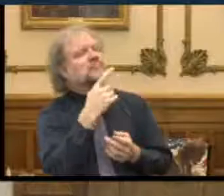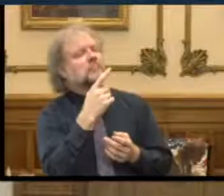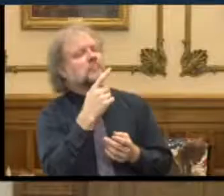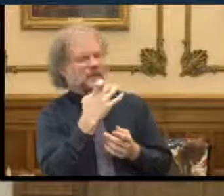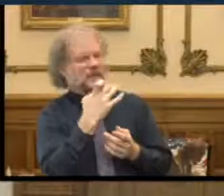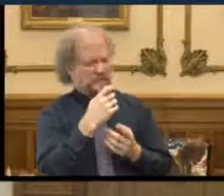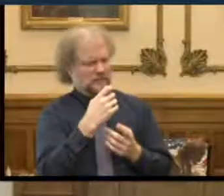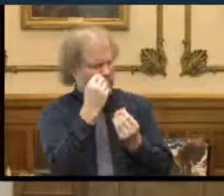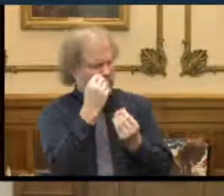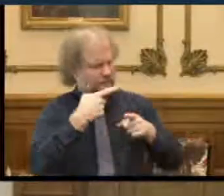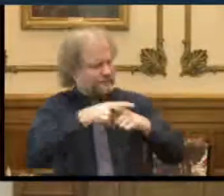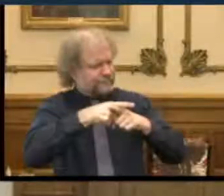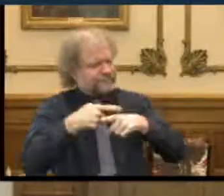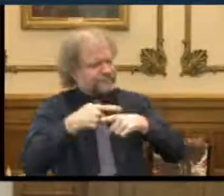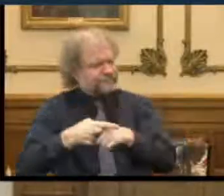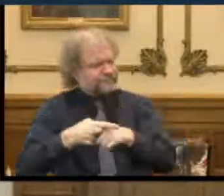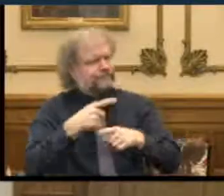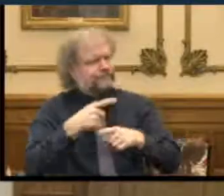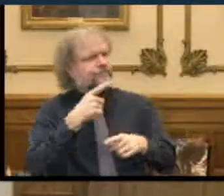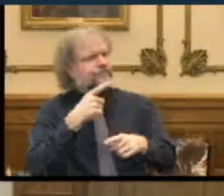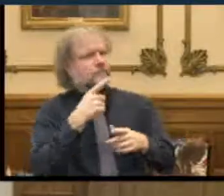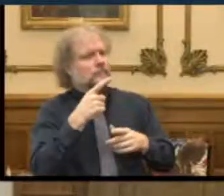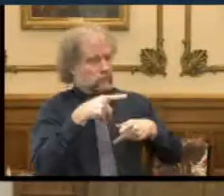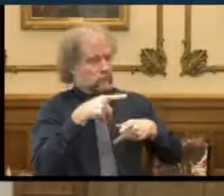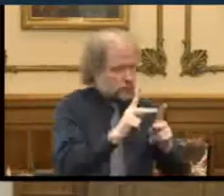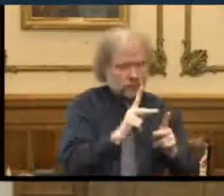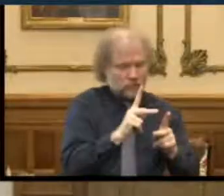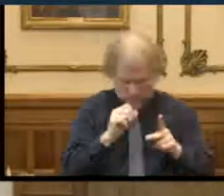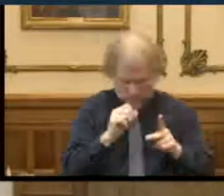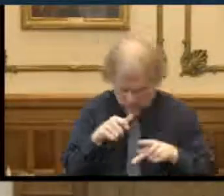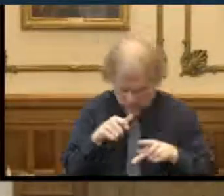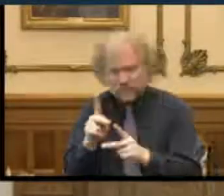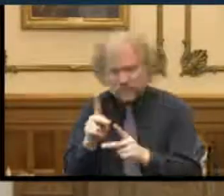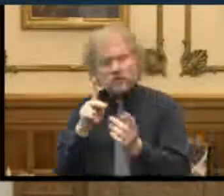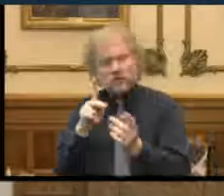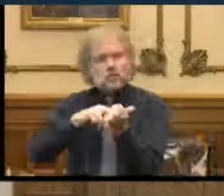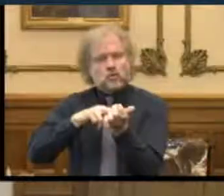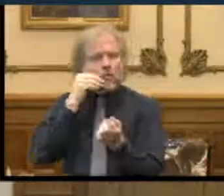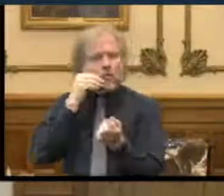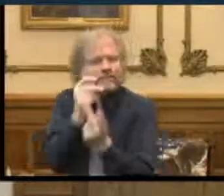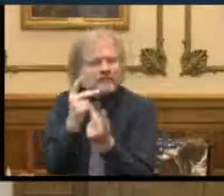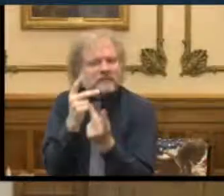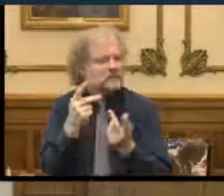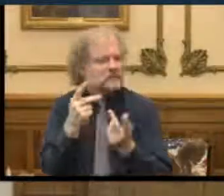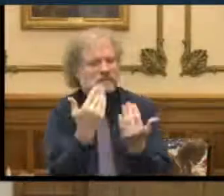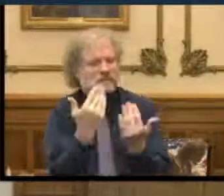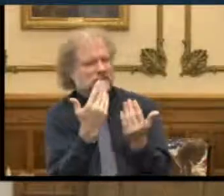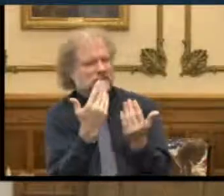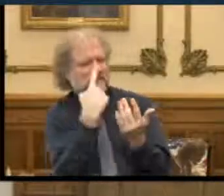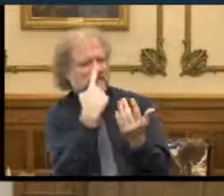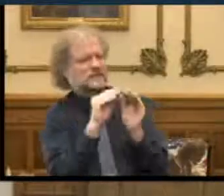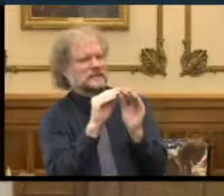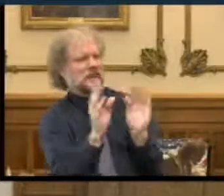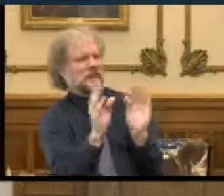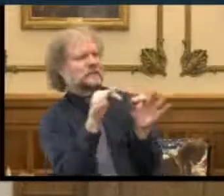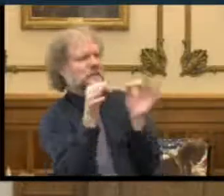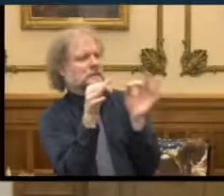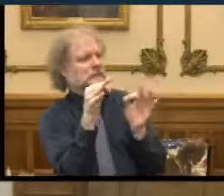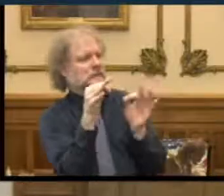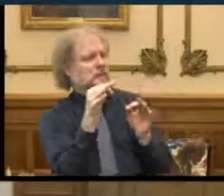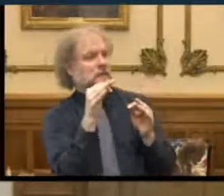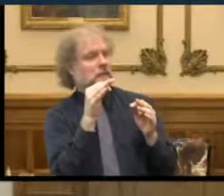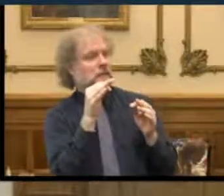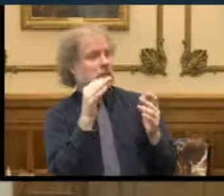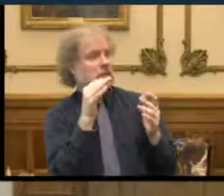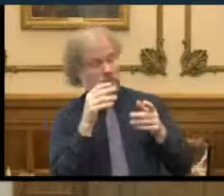conflicting information about what's allowed or not allowed with nursing home visitation. So I was wondering if you could just kind of give an update on whether